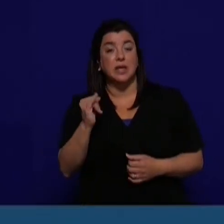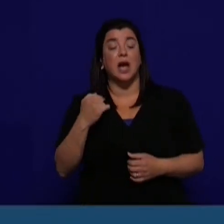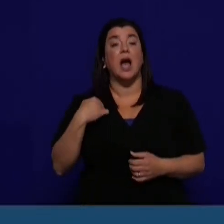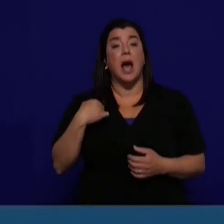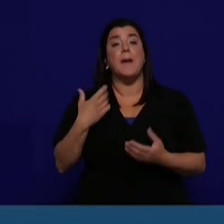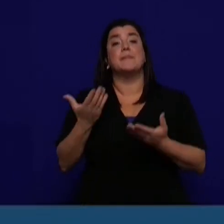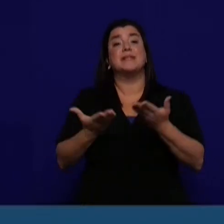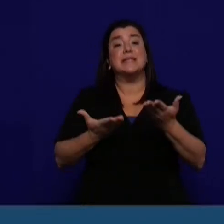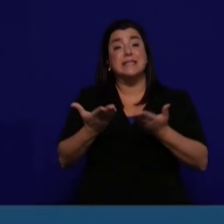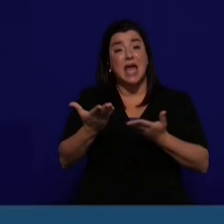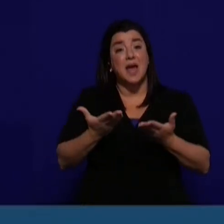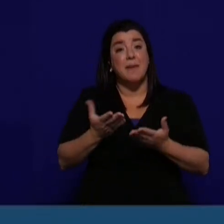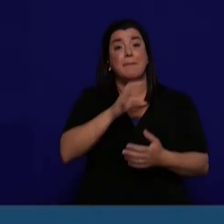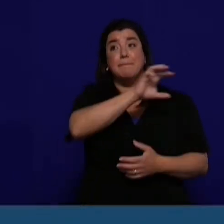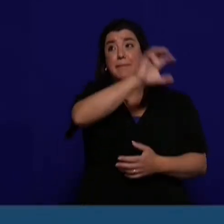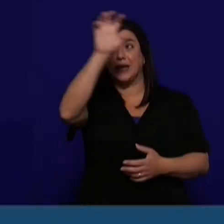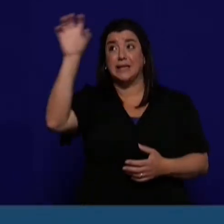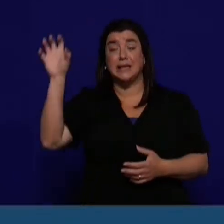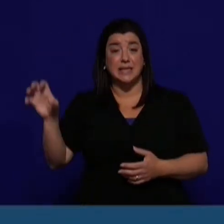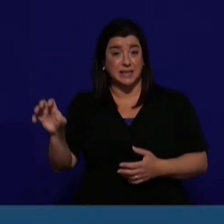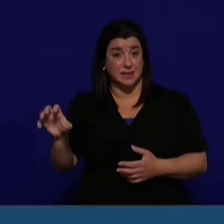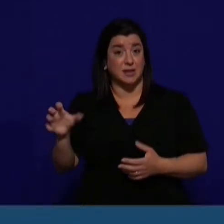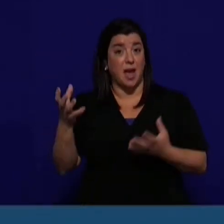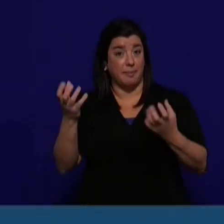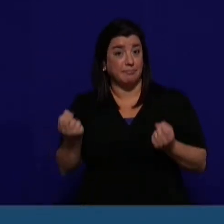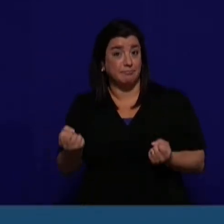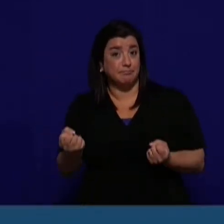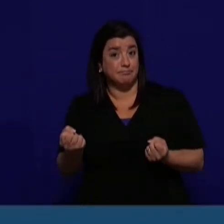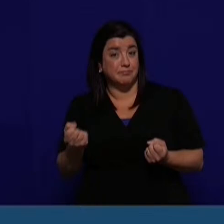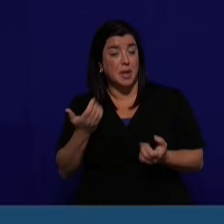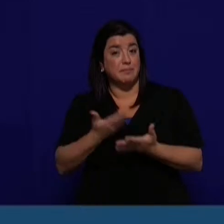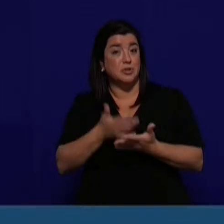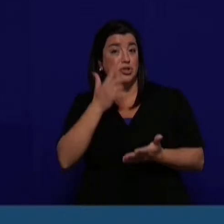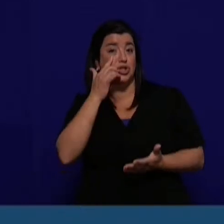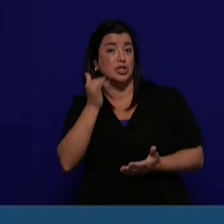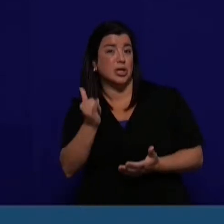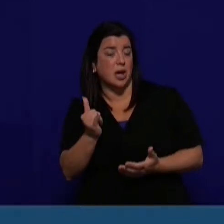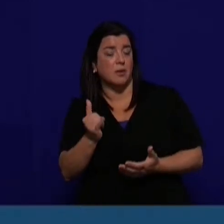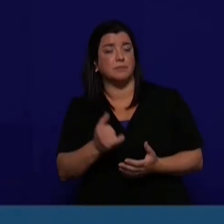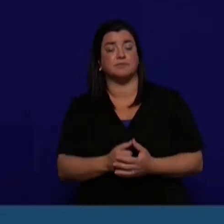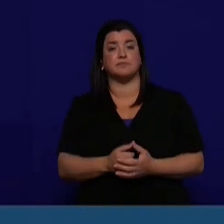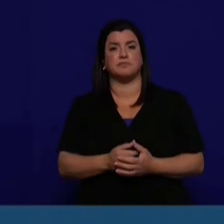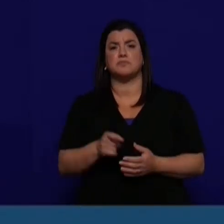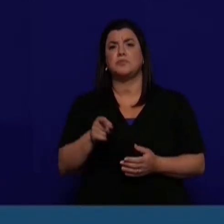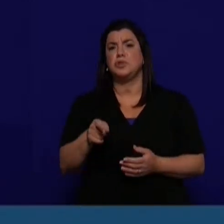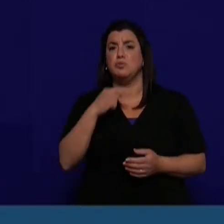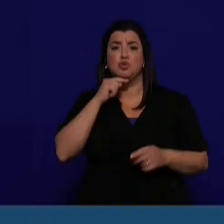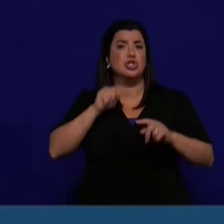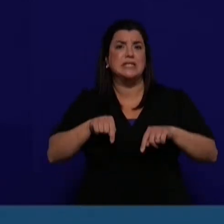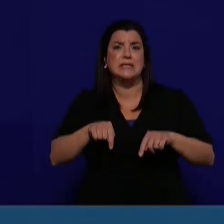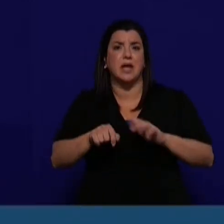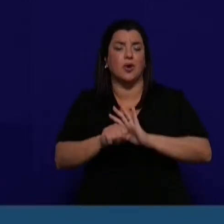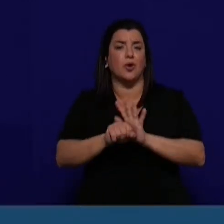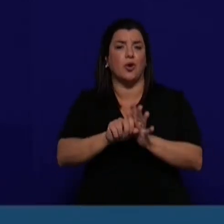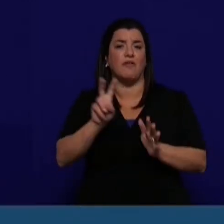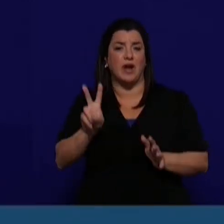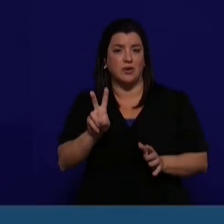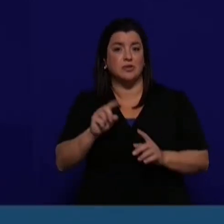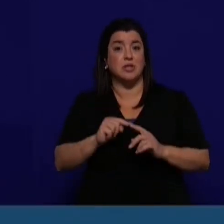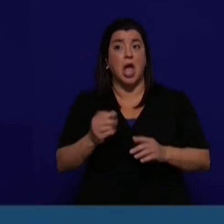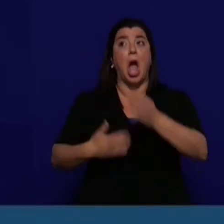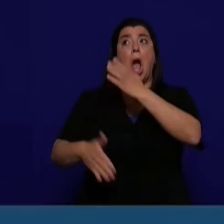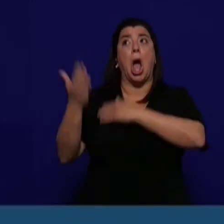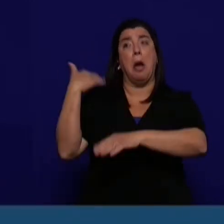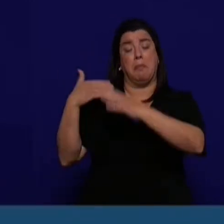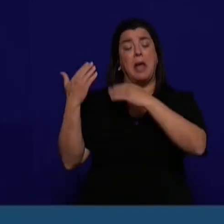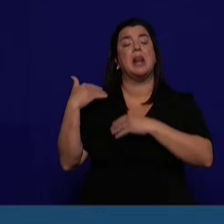f'kull pajjiż li qiegħda tkun qiegħda tiġri. Din sistema li kienet teżisti qabel il-COVID u kienet titħaddem tajjeb ħafna madwar